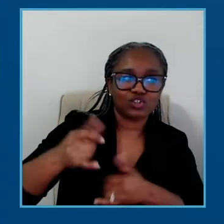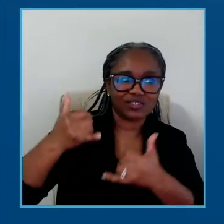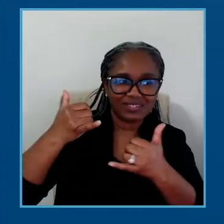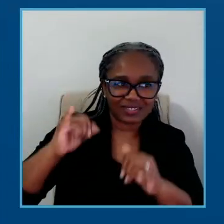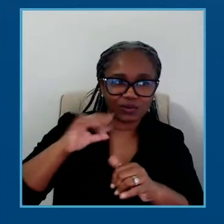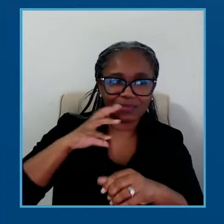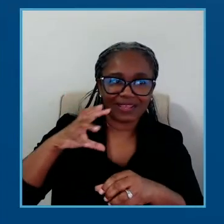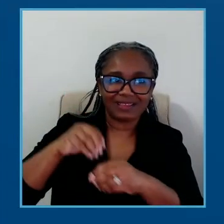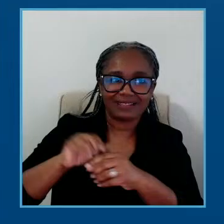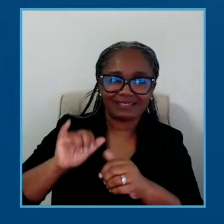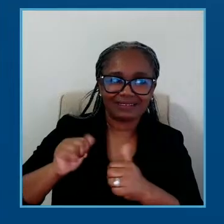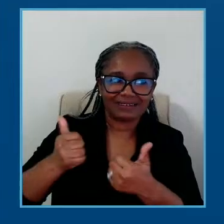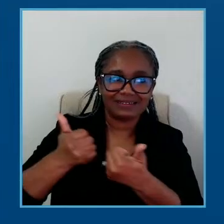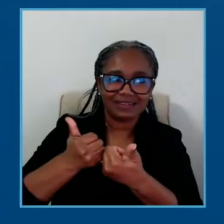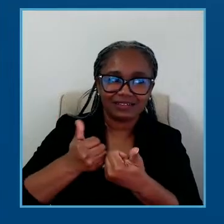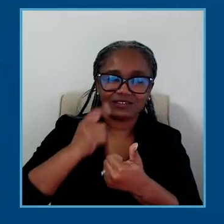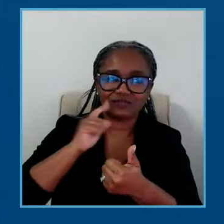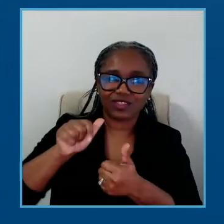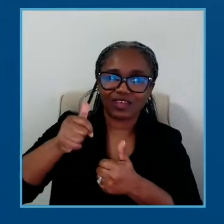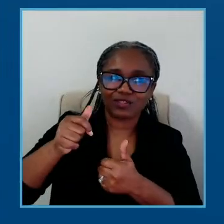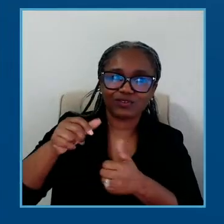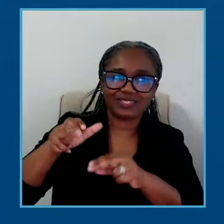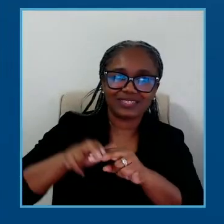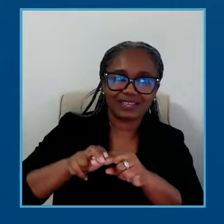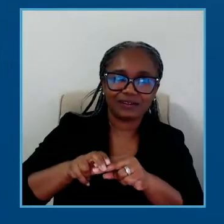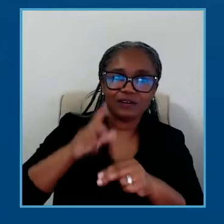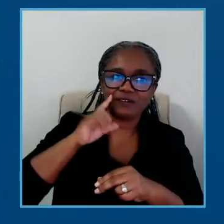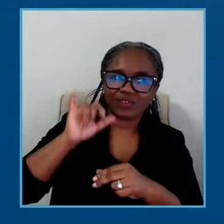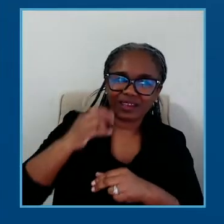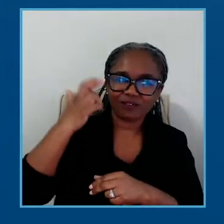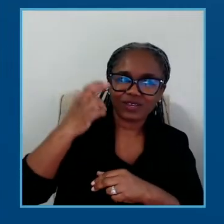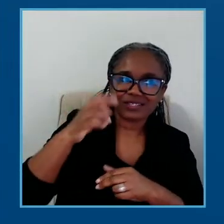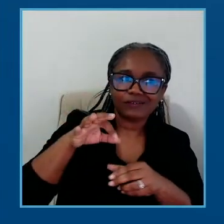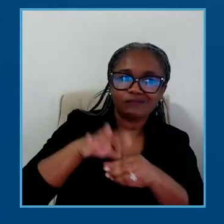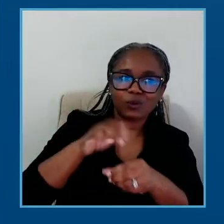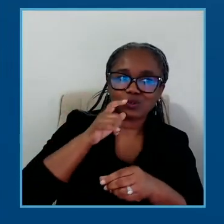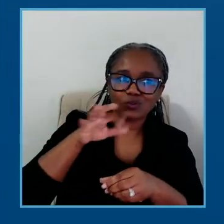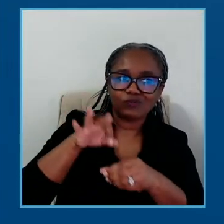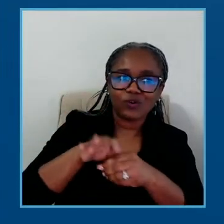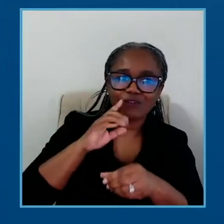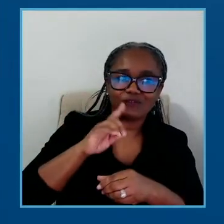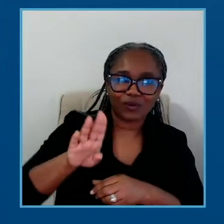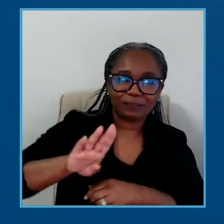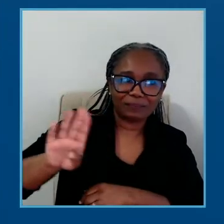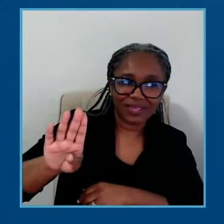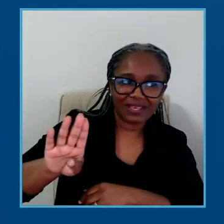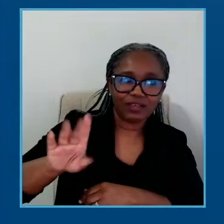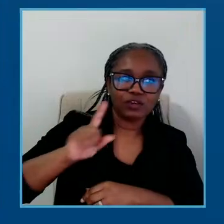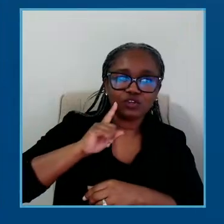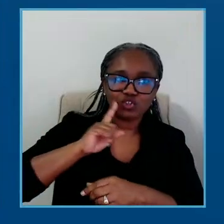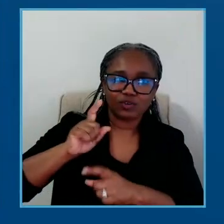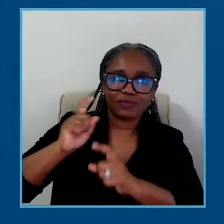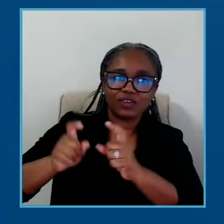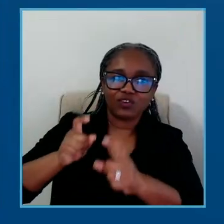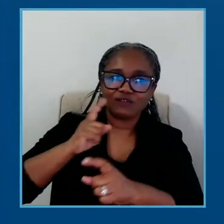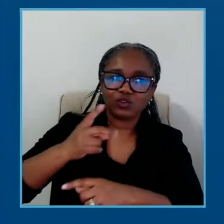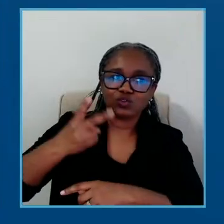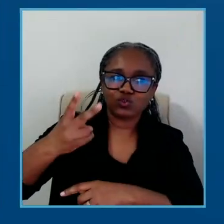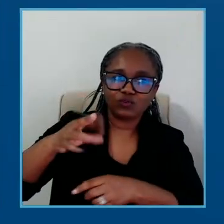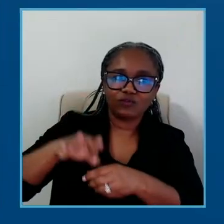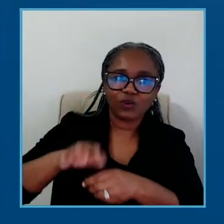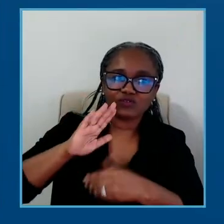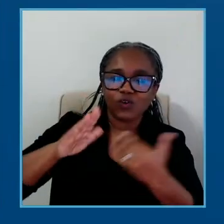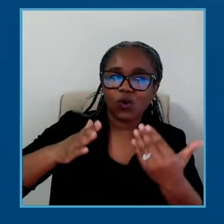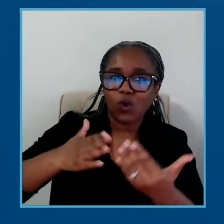member of a deliberative assembly is entitled to one and only one vote on a question. These extra votes resulting from this